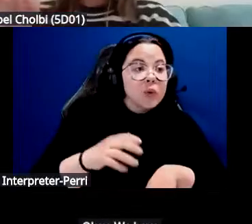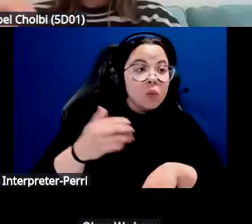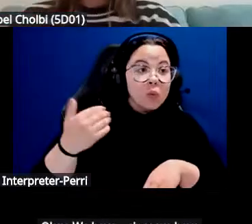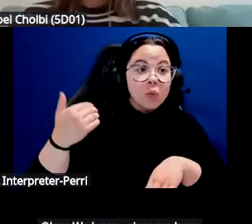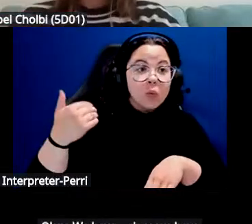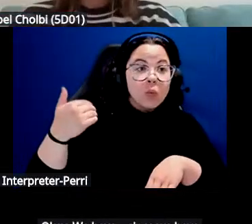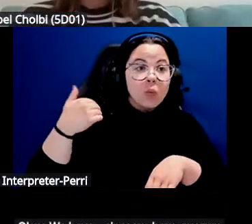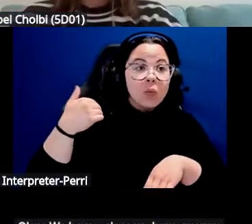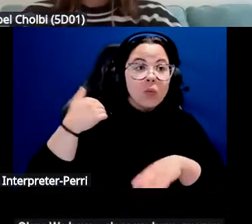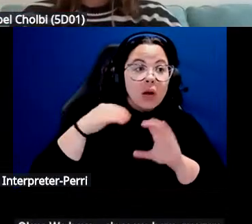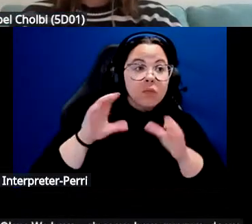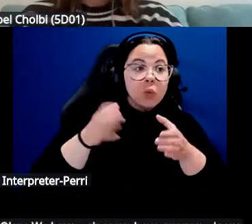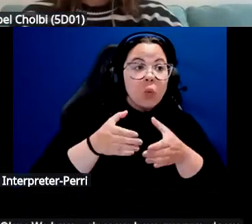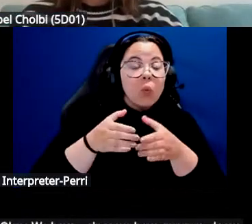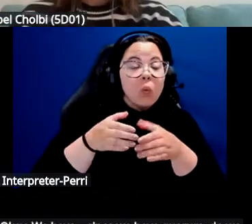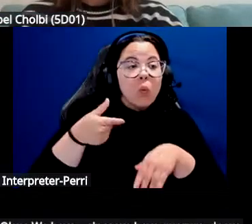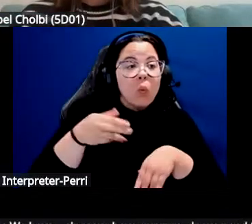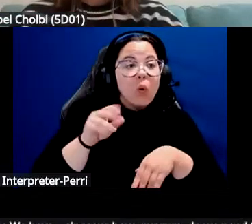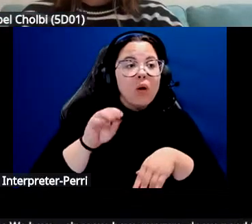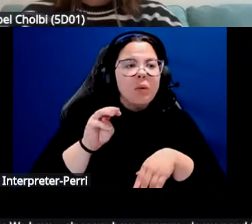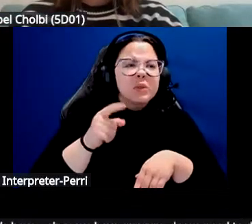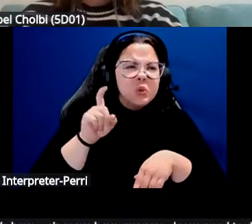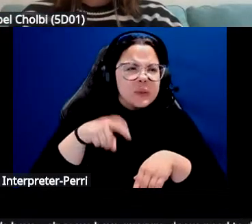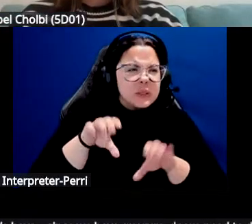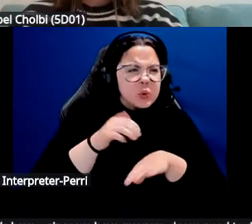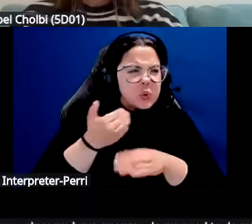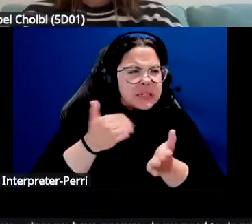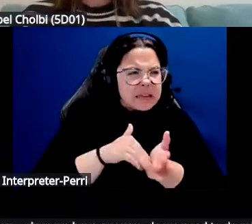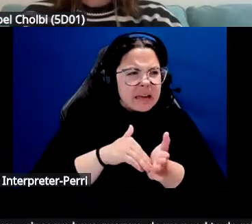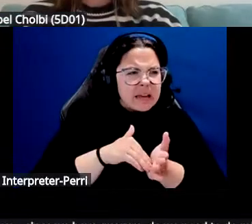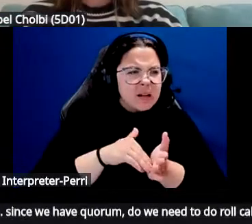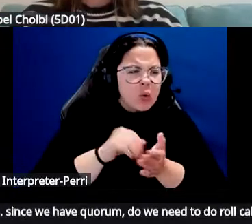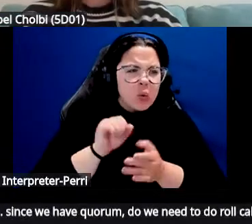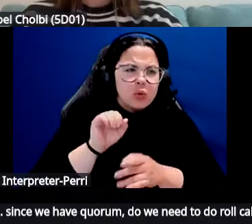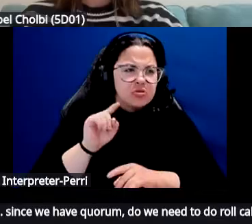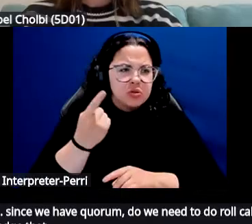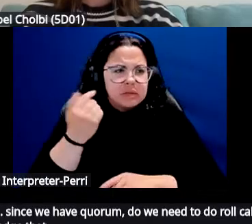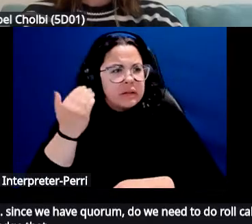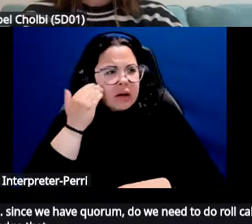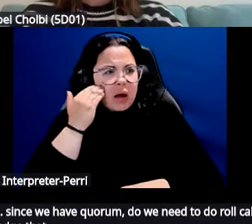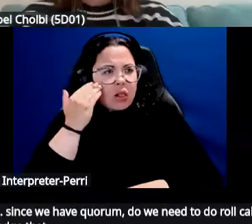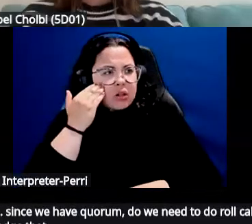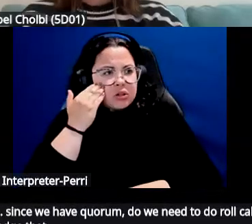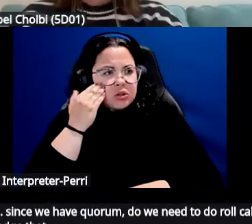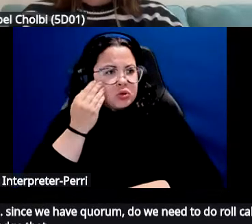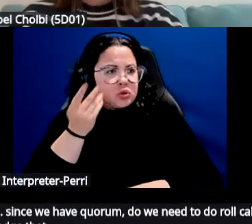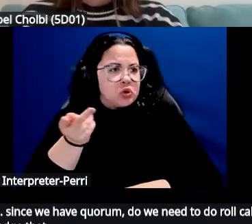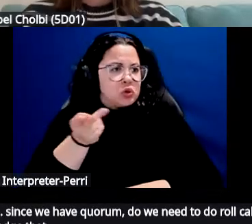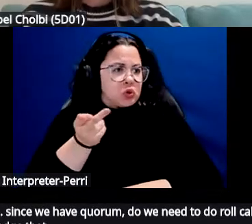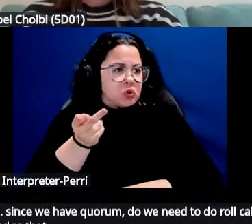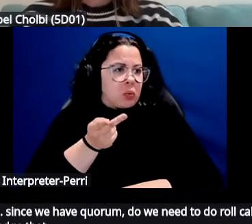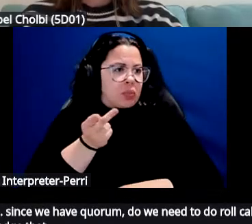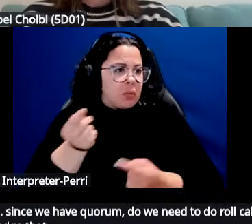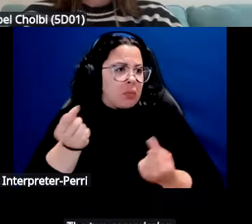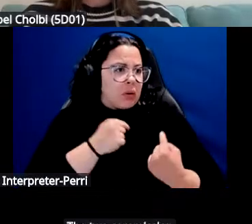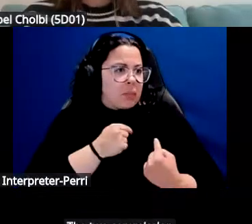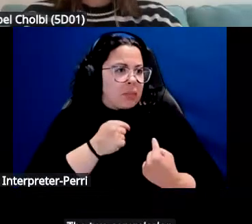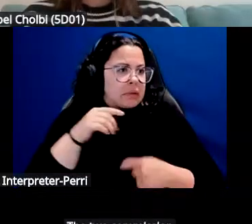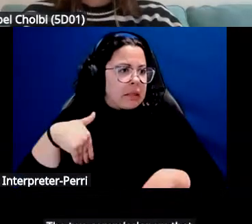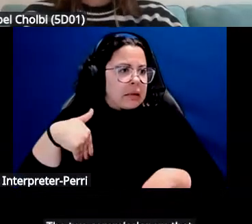Do we need to do roll call over again or just acknowledge that the two commissioners that are